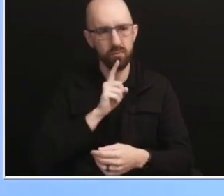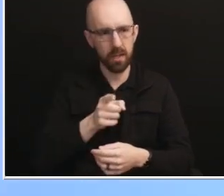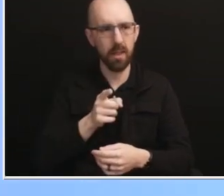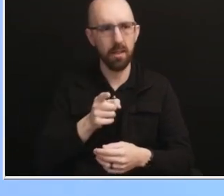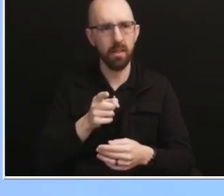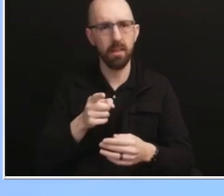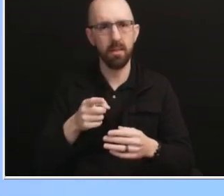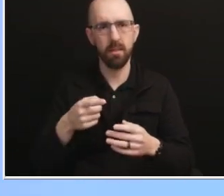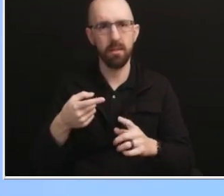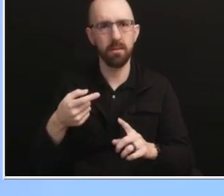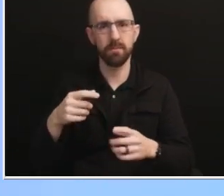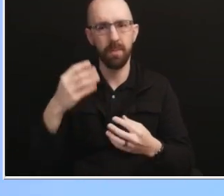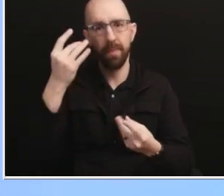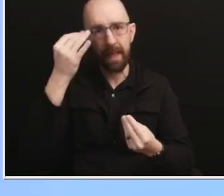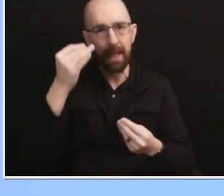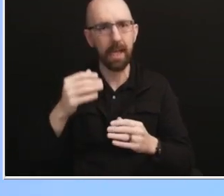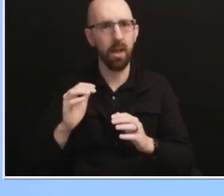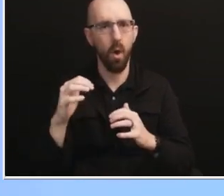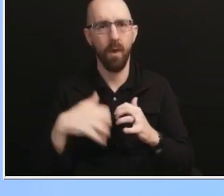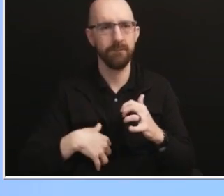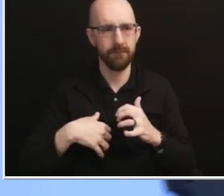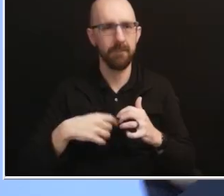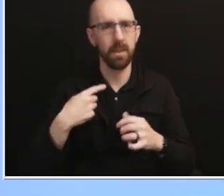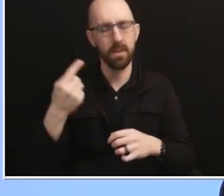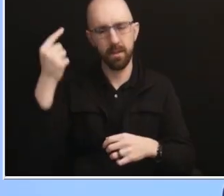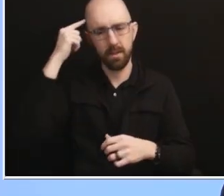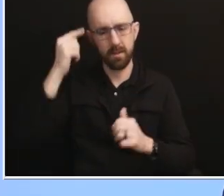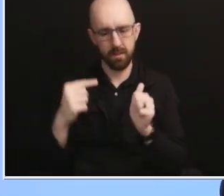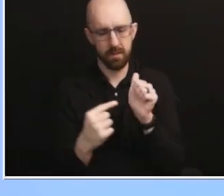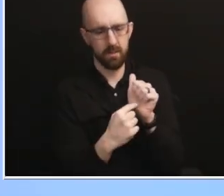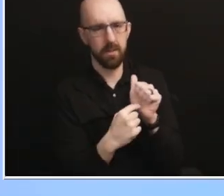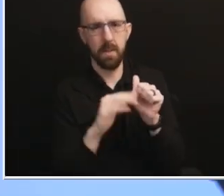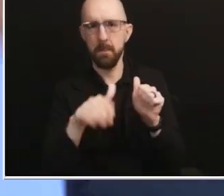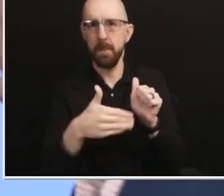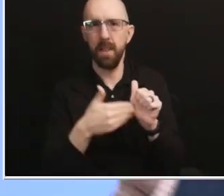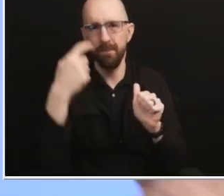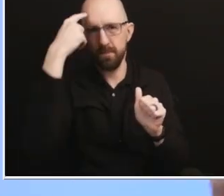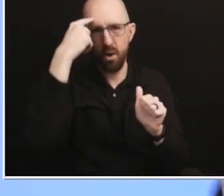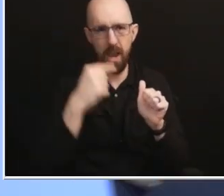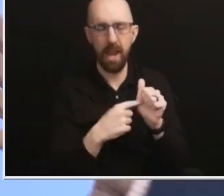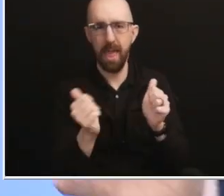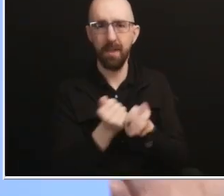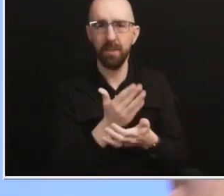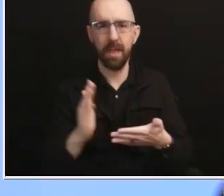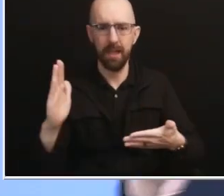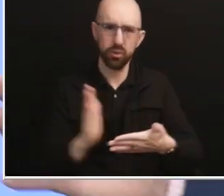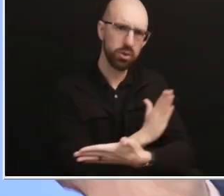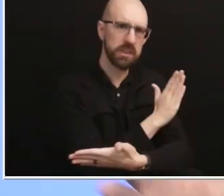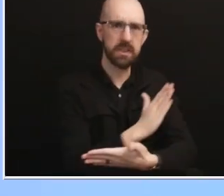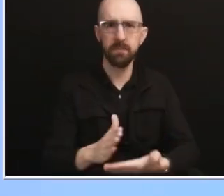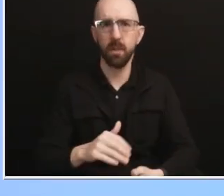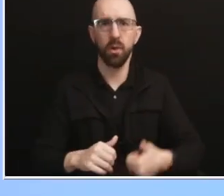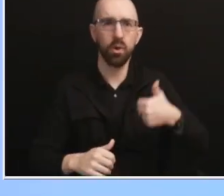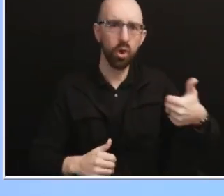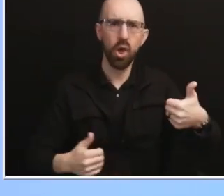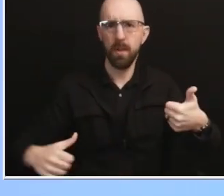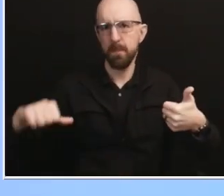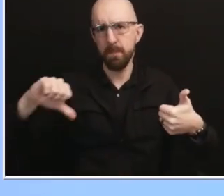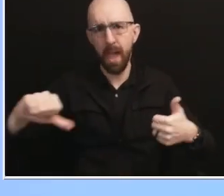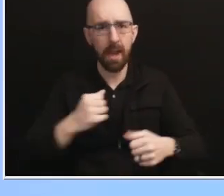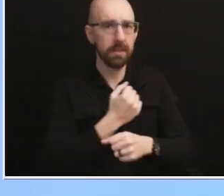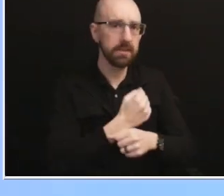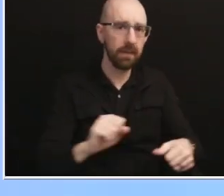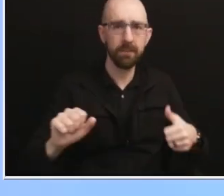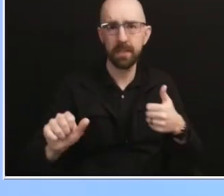go back into this mammalian midbrain where everything is extreme. So it's good, bad, friend, enemy, safe, dangerous. There's no gray